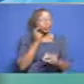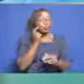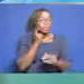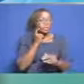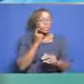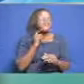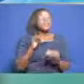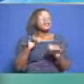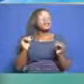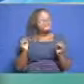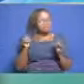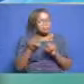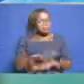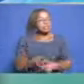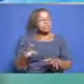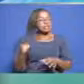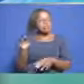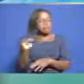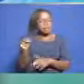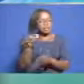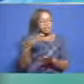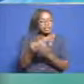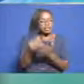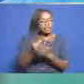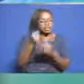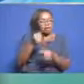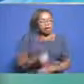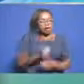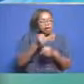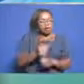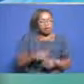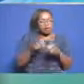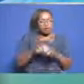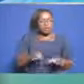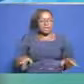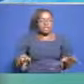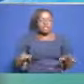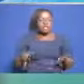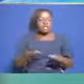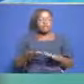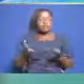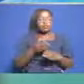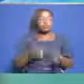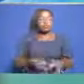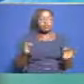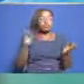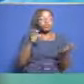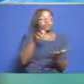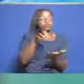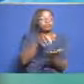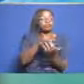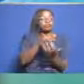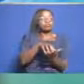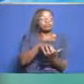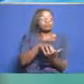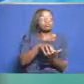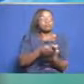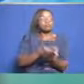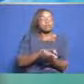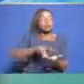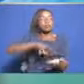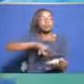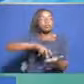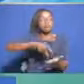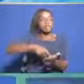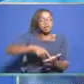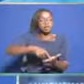multi-million shillings Ngong Market ahead of its official opening this week. The ultra-modern market that is a project funded by the World